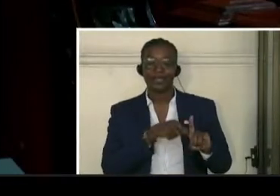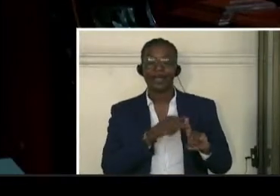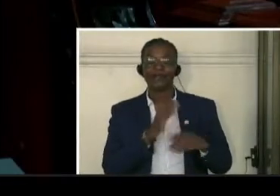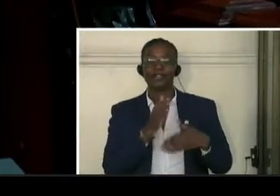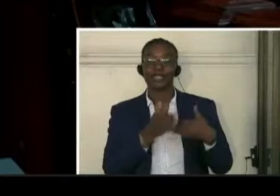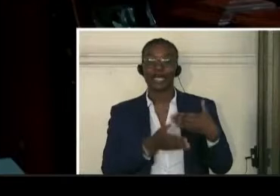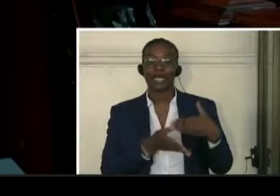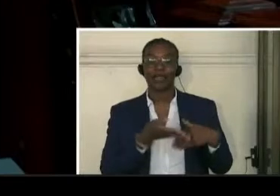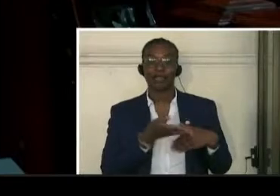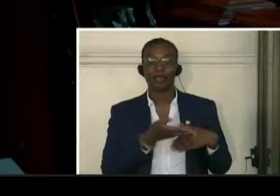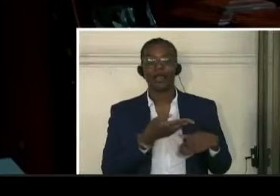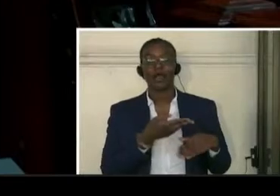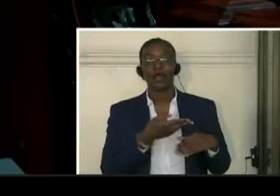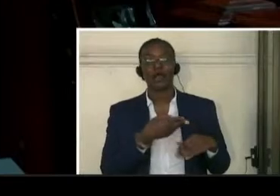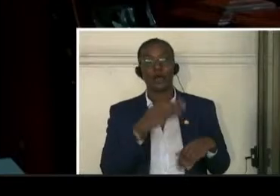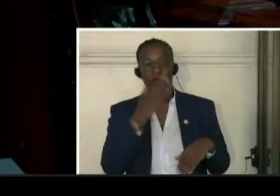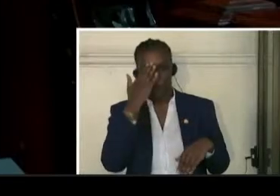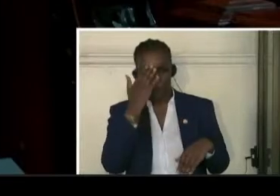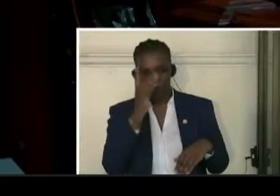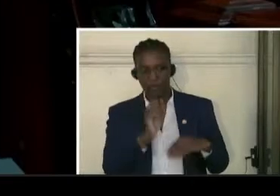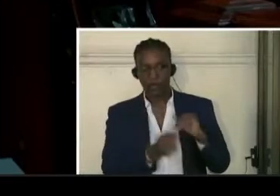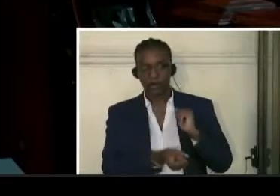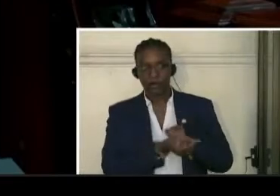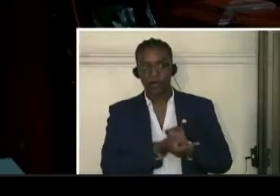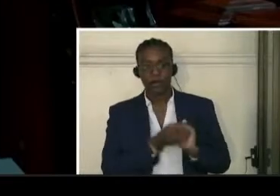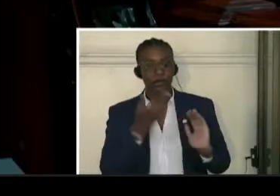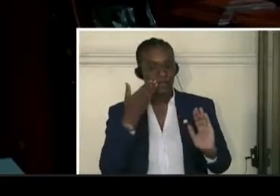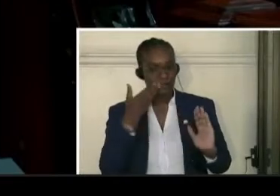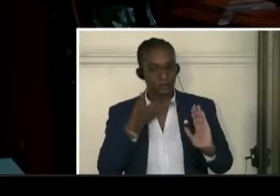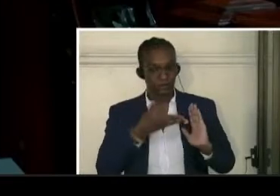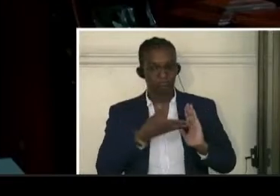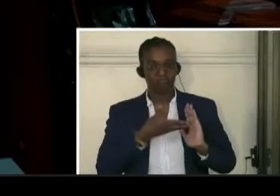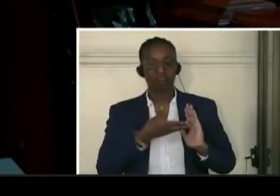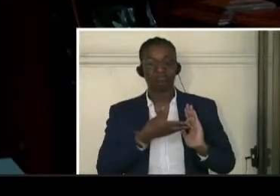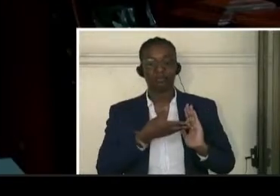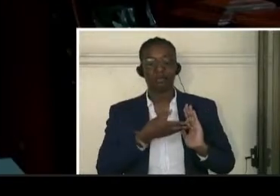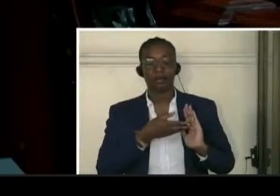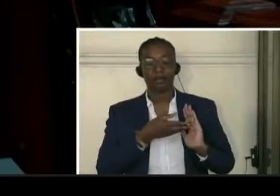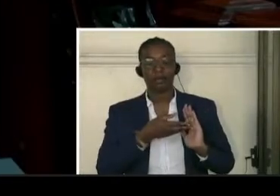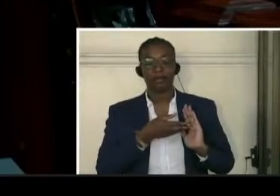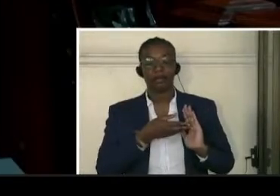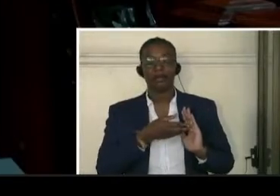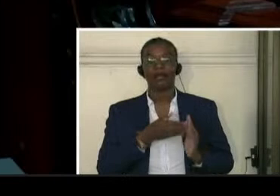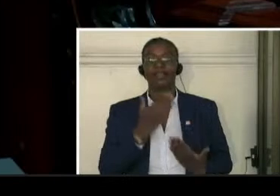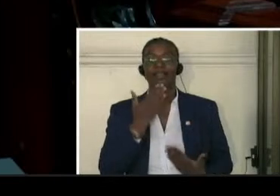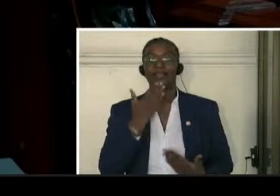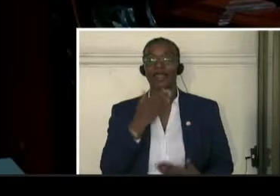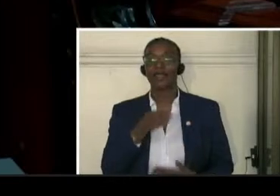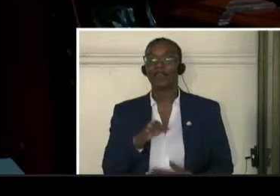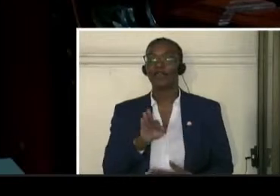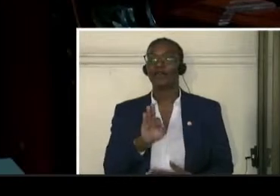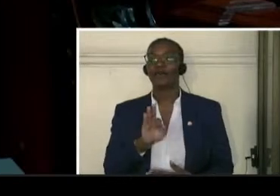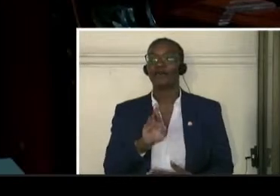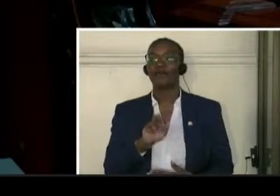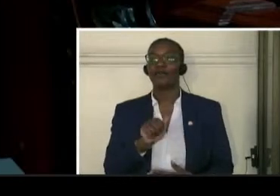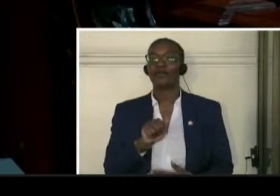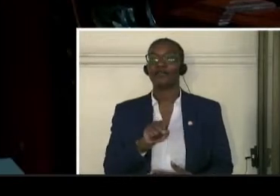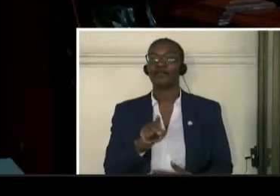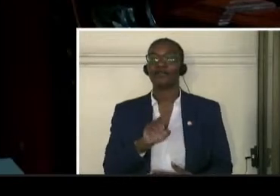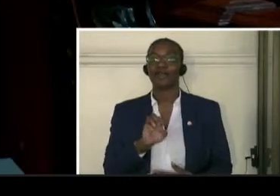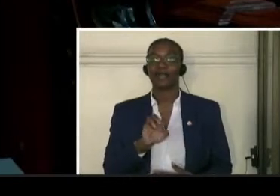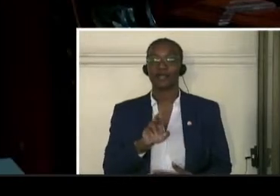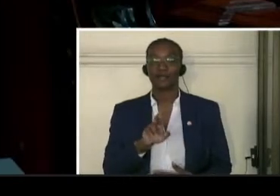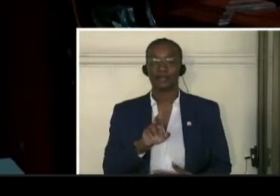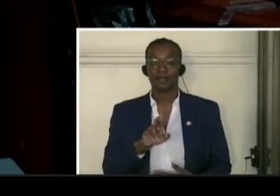there. We noted it. Yeah. Thank you so much. Thank you, Honorable Fraser.